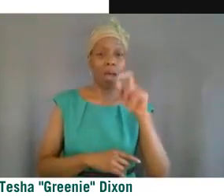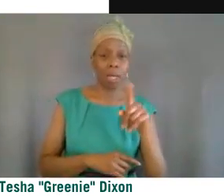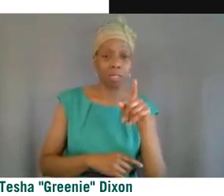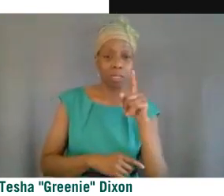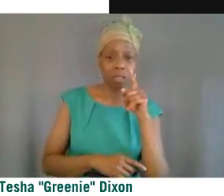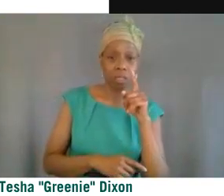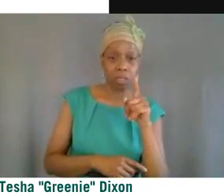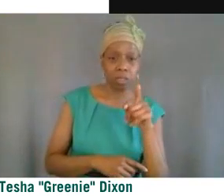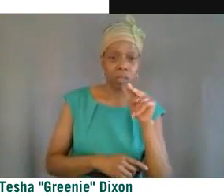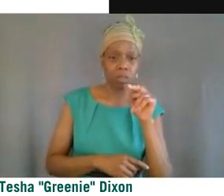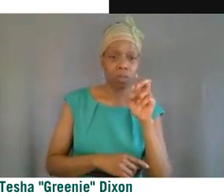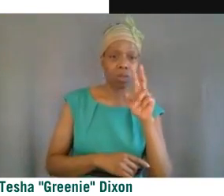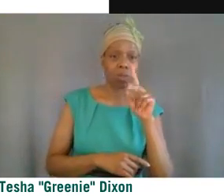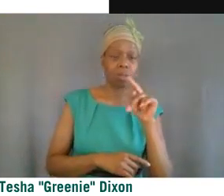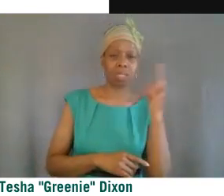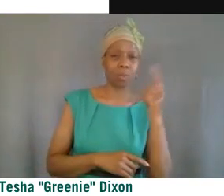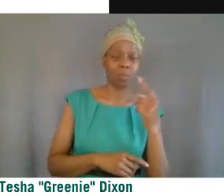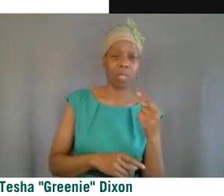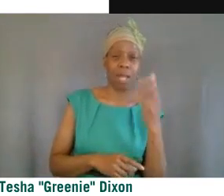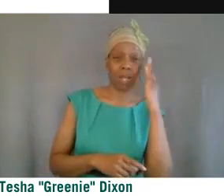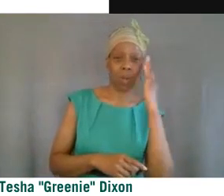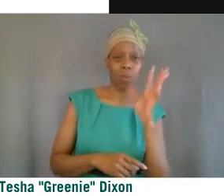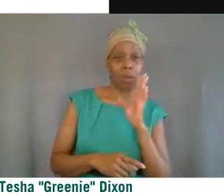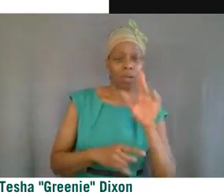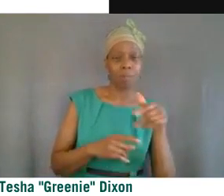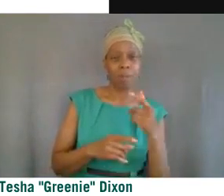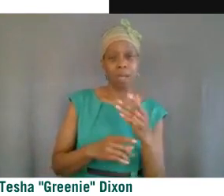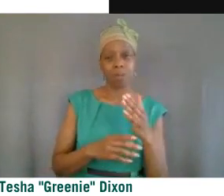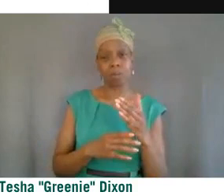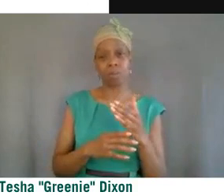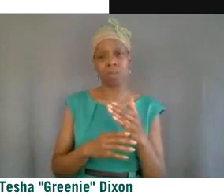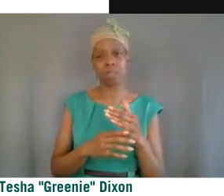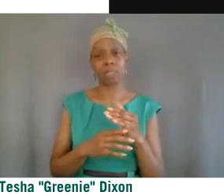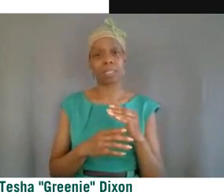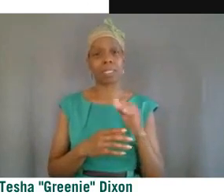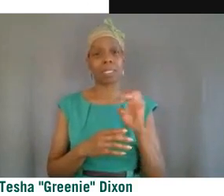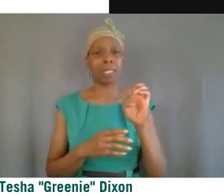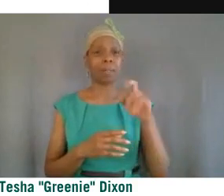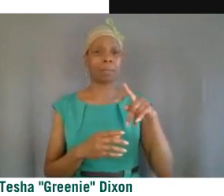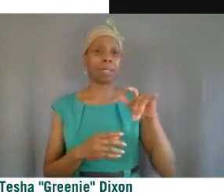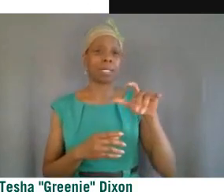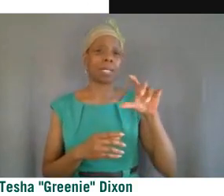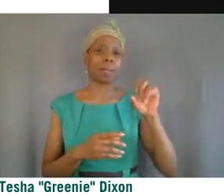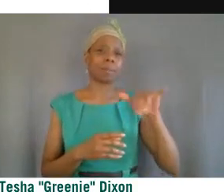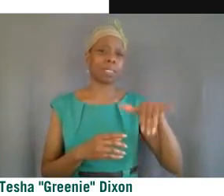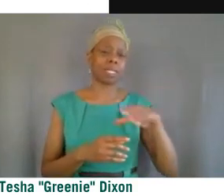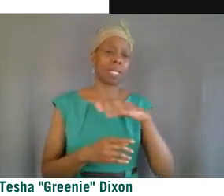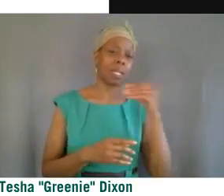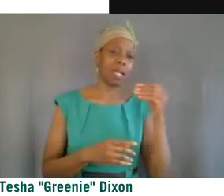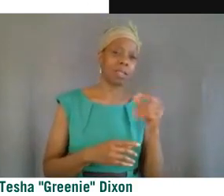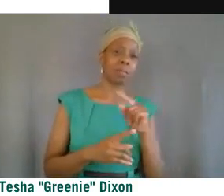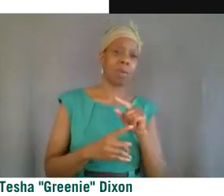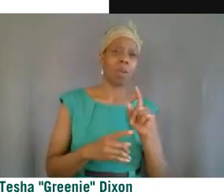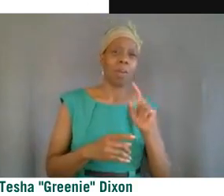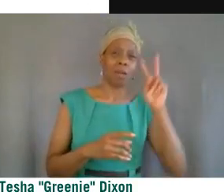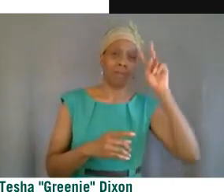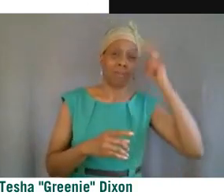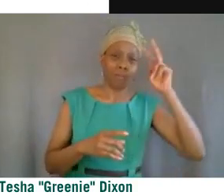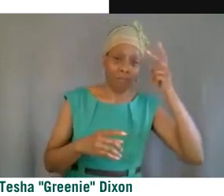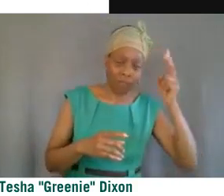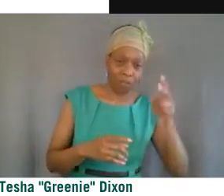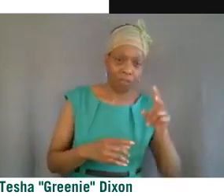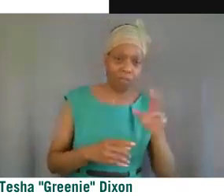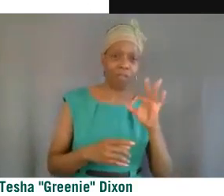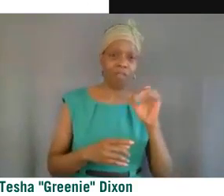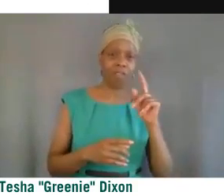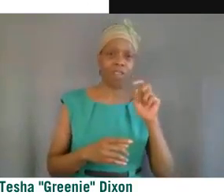sort of brought up, I know we sort of spoke about some of the other comorbidities about epilepsy and things like that. Someone actually brought up fainting and sort of whether that was